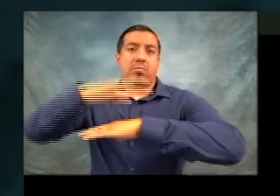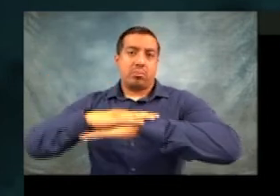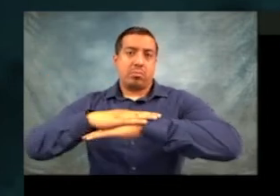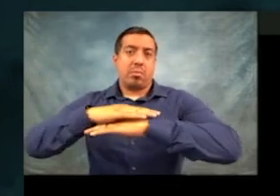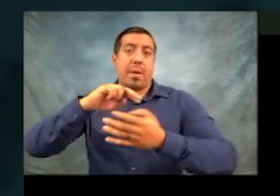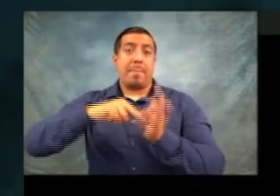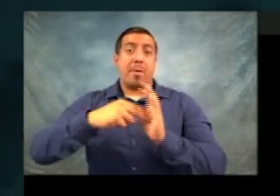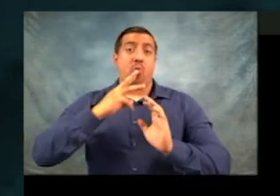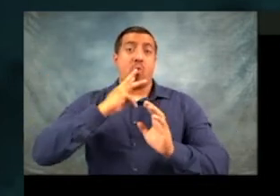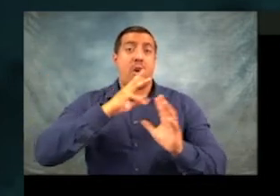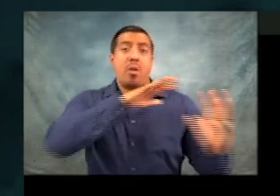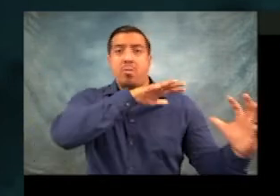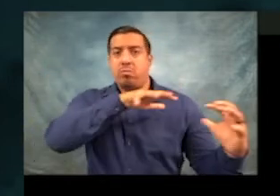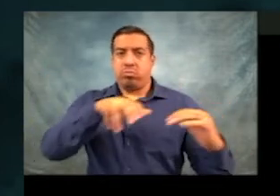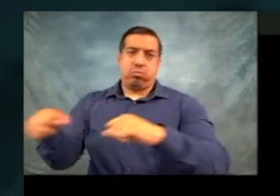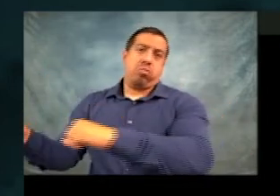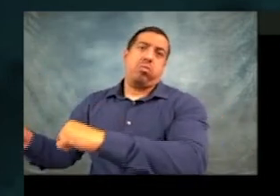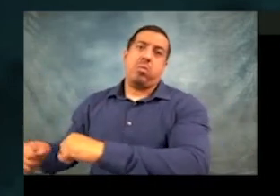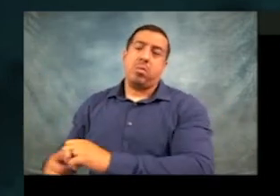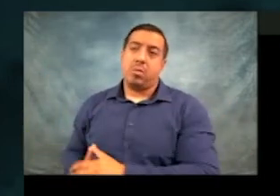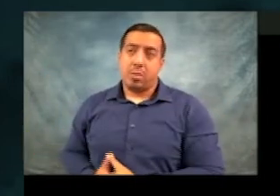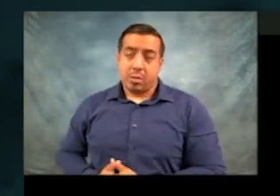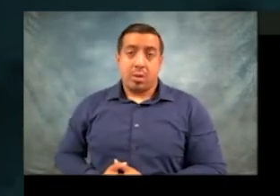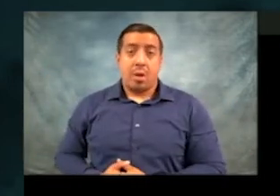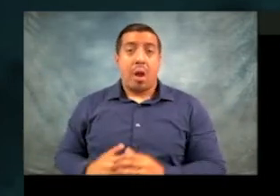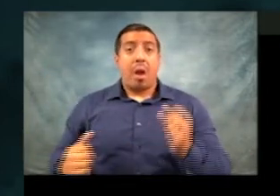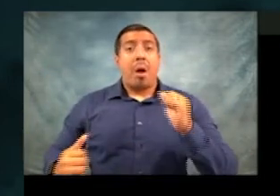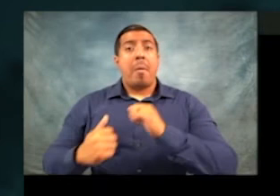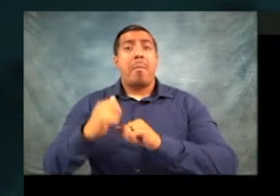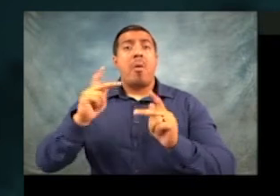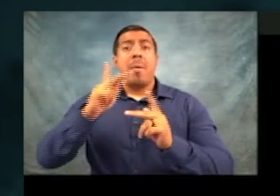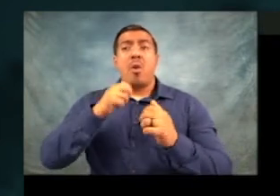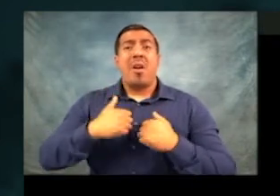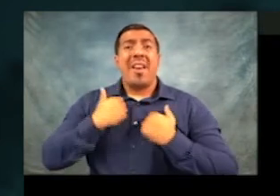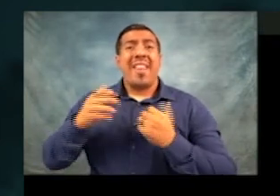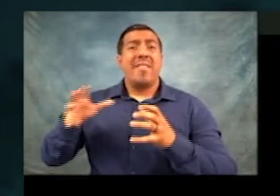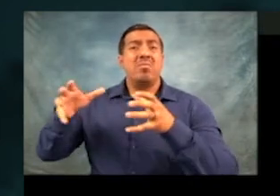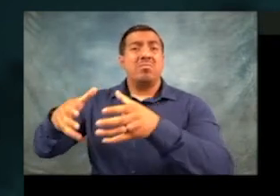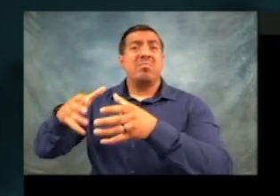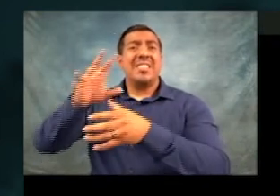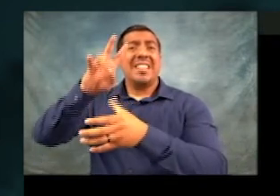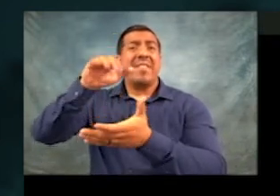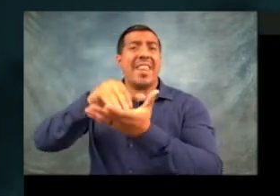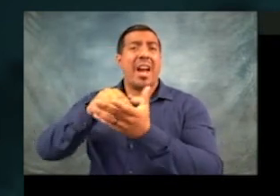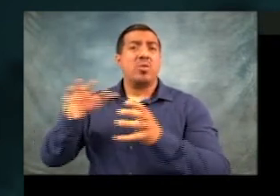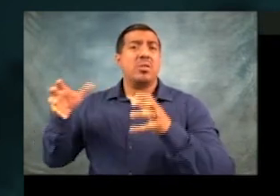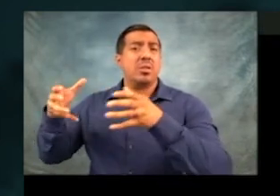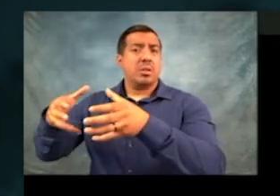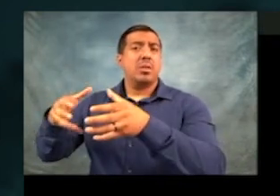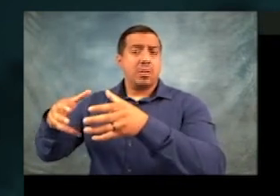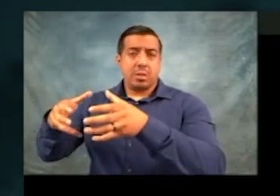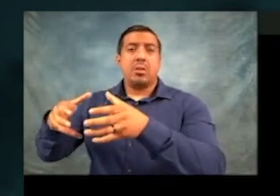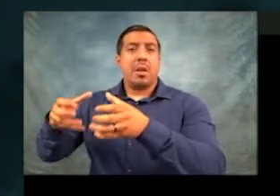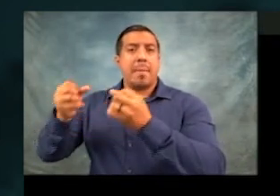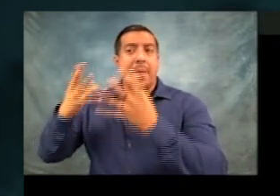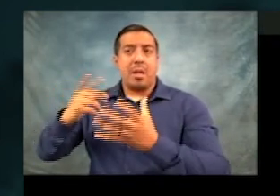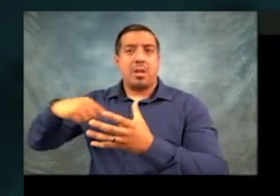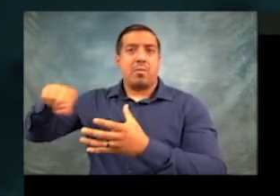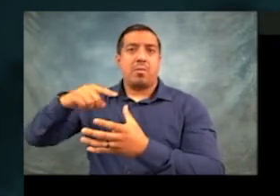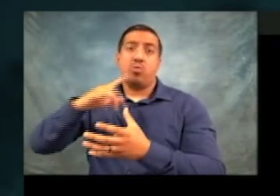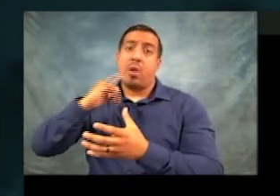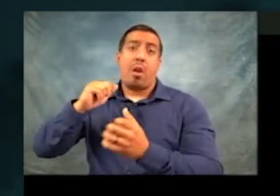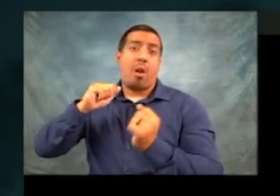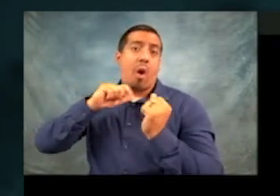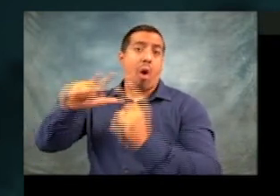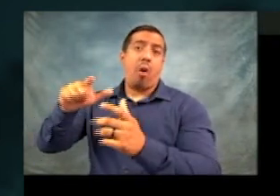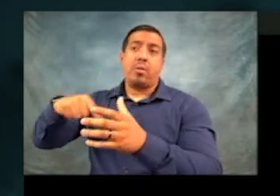And much of the entire population of the 7,000 much of them, in fact, nearly all